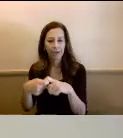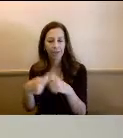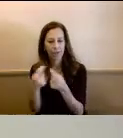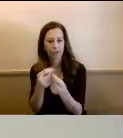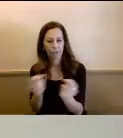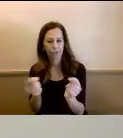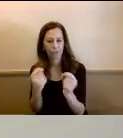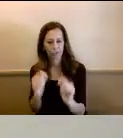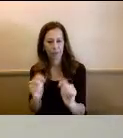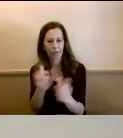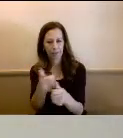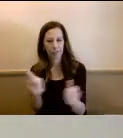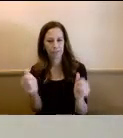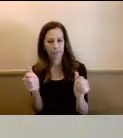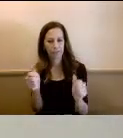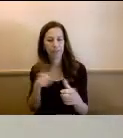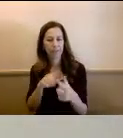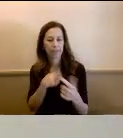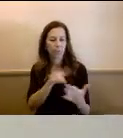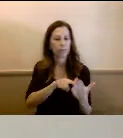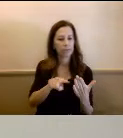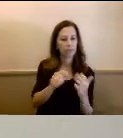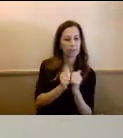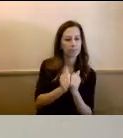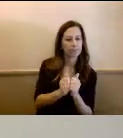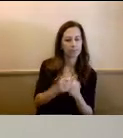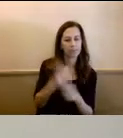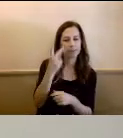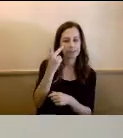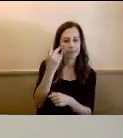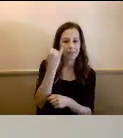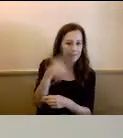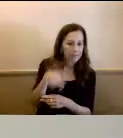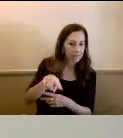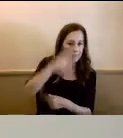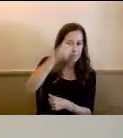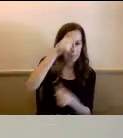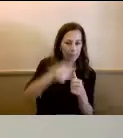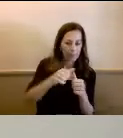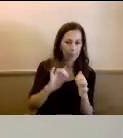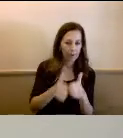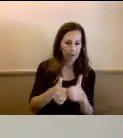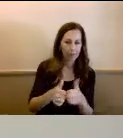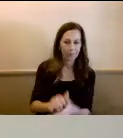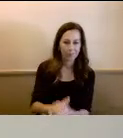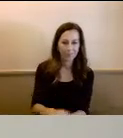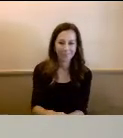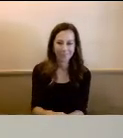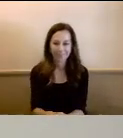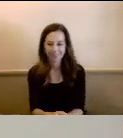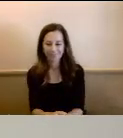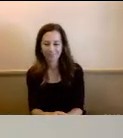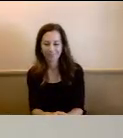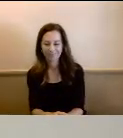these two, and then we'll come back and check them and see if you remembered how to do them.